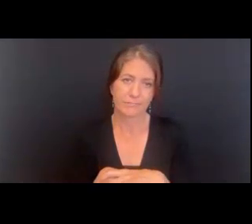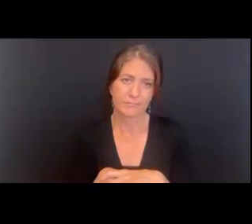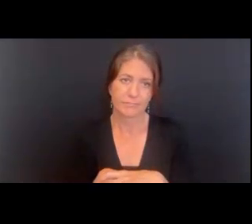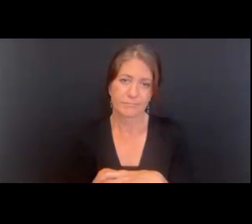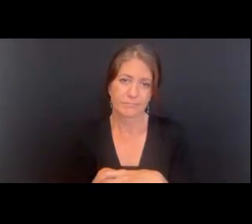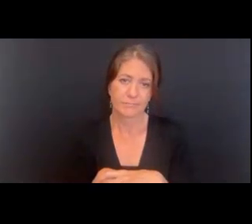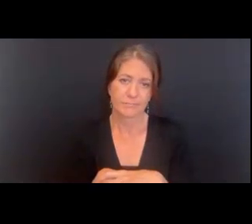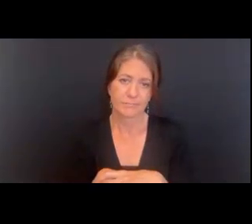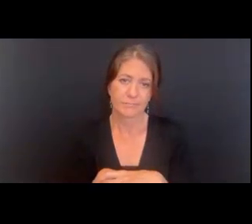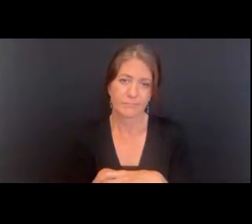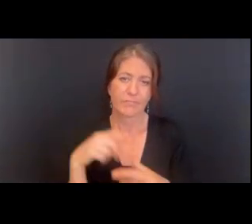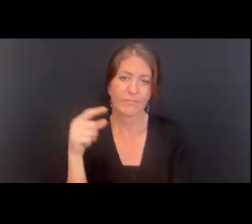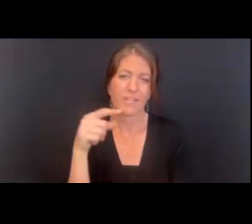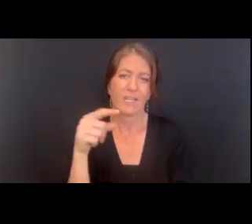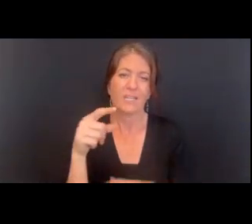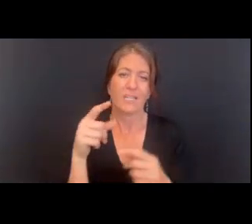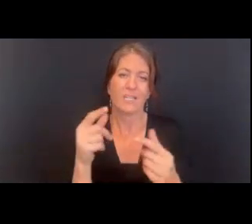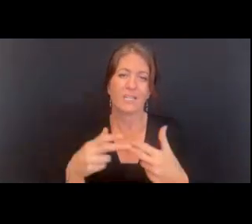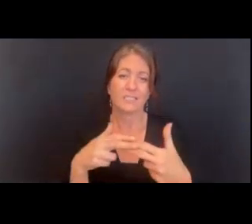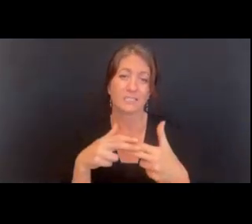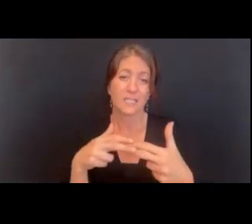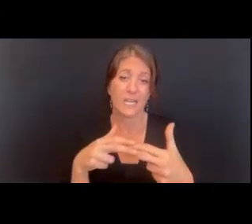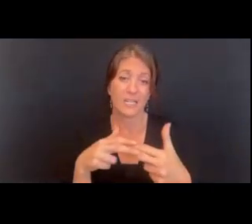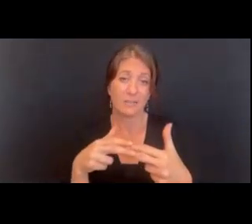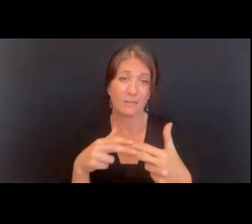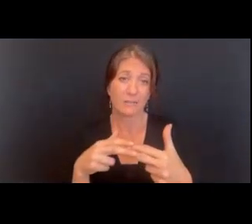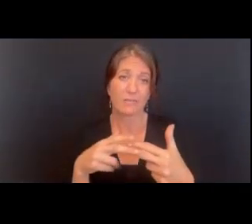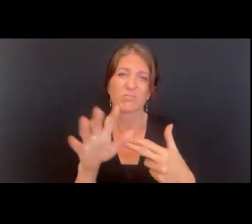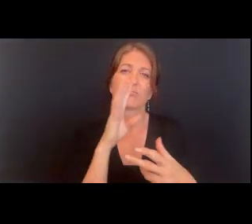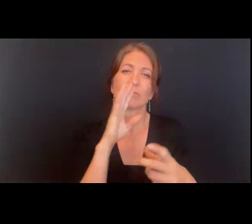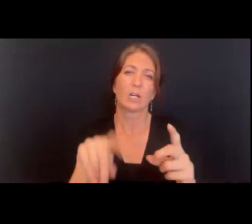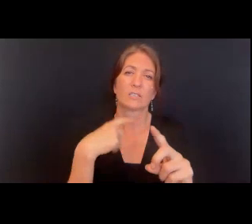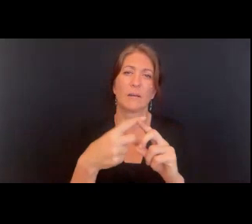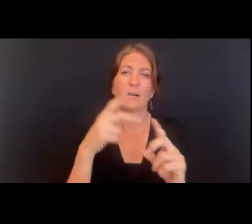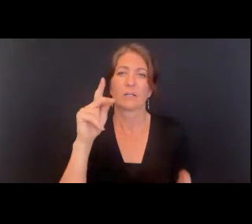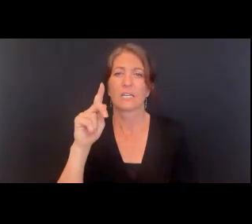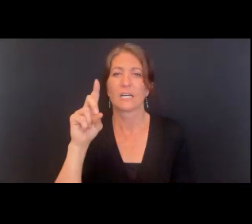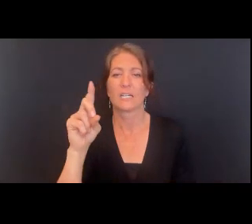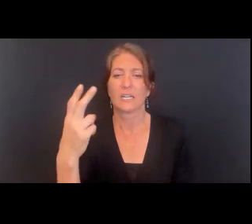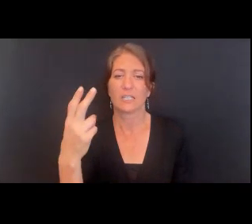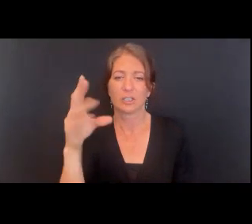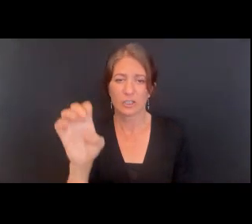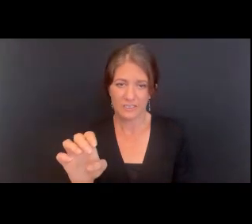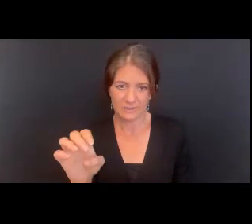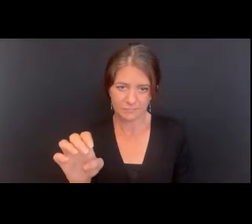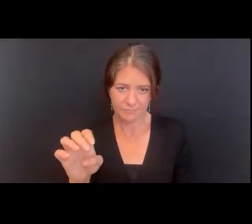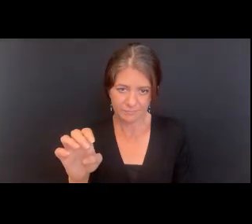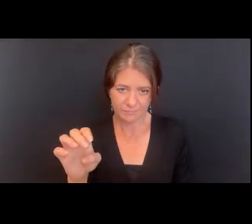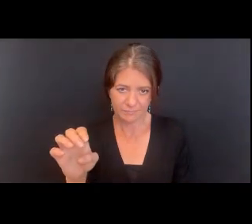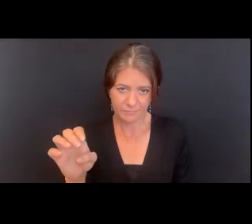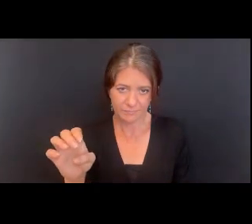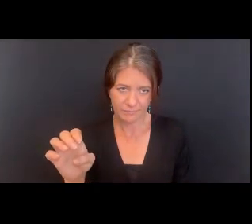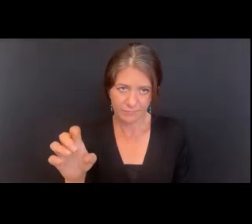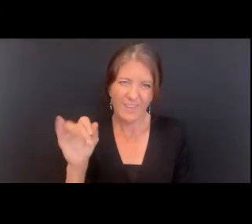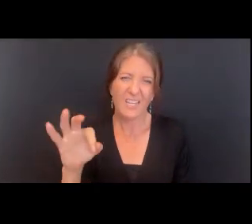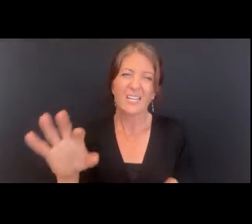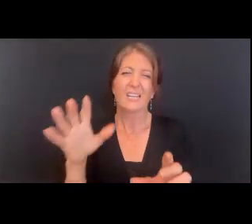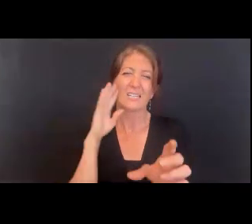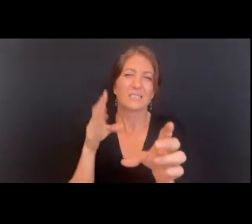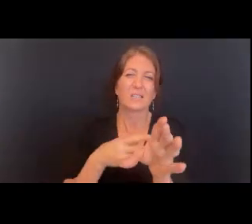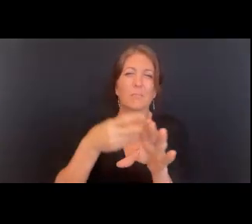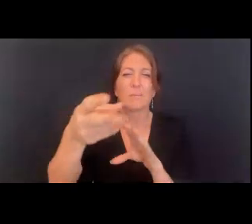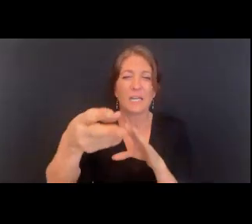which is the Kansas Department of Health and Environment. Some people refer to this entity as the CanCare Clearinghouse, as correspondence received